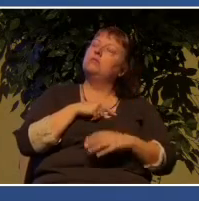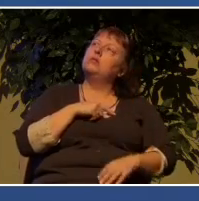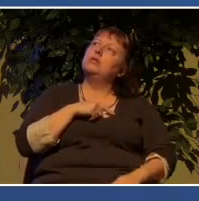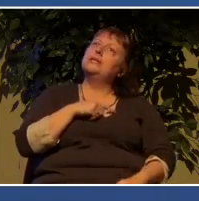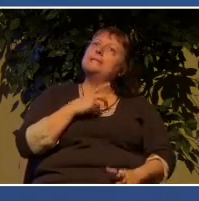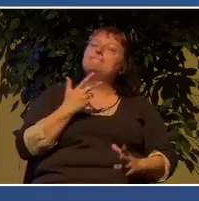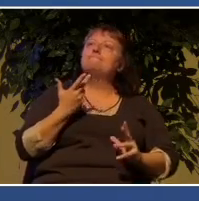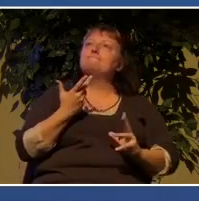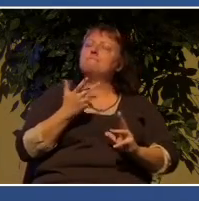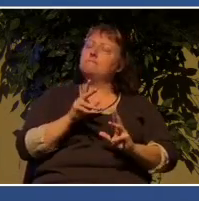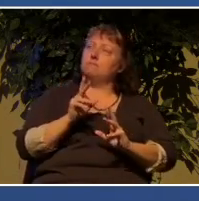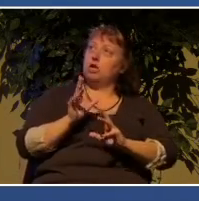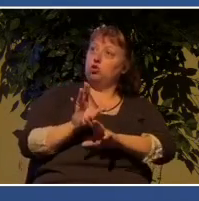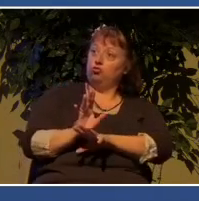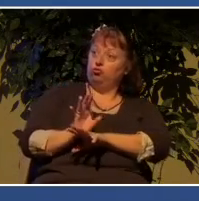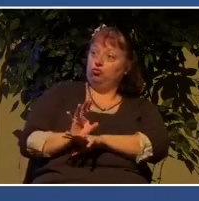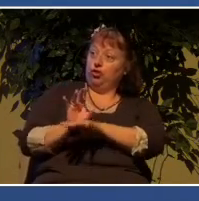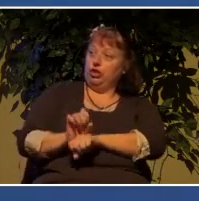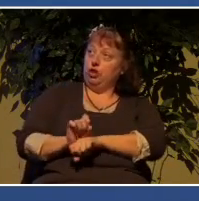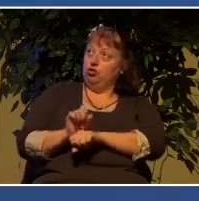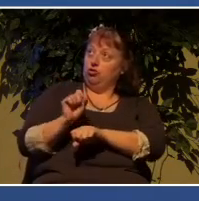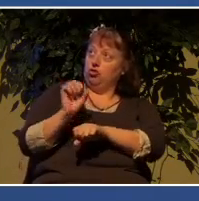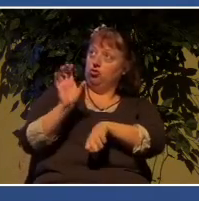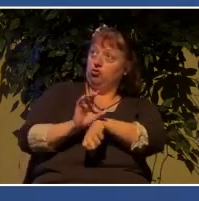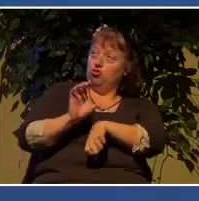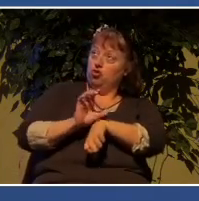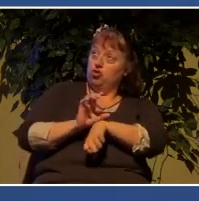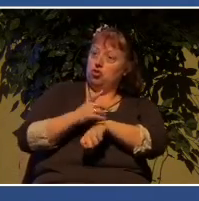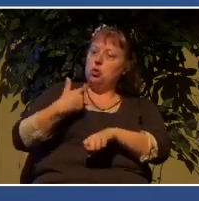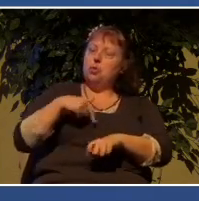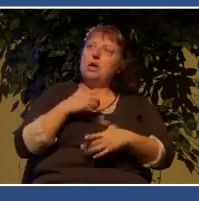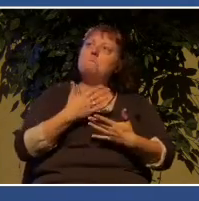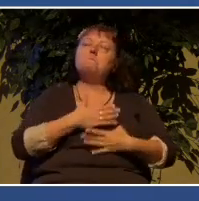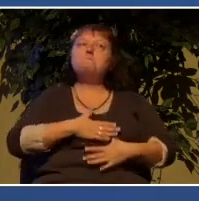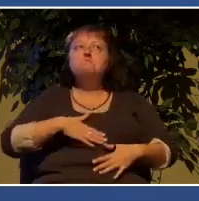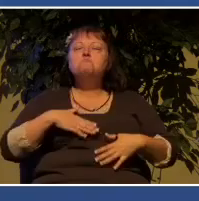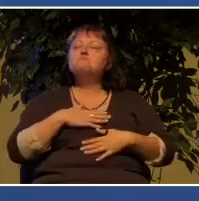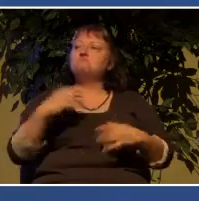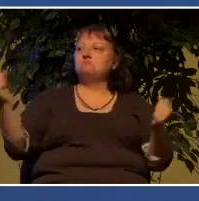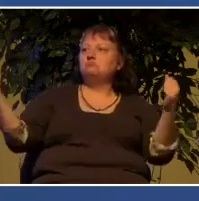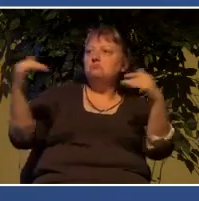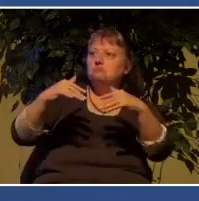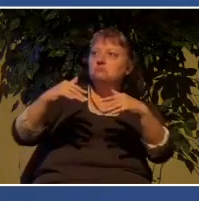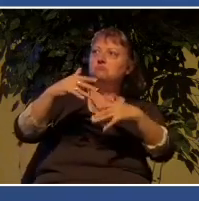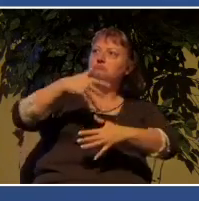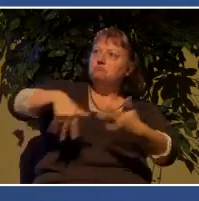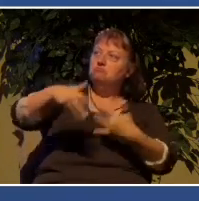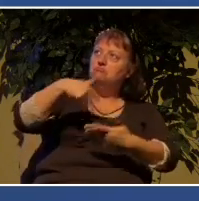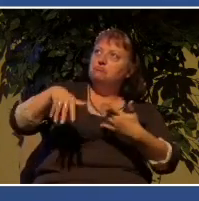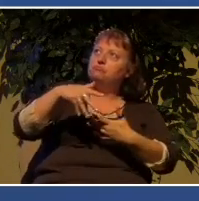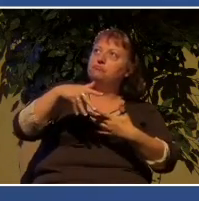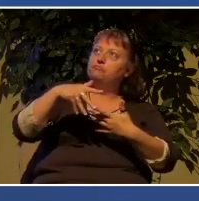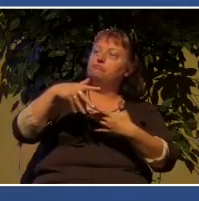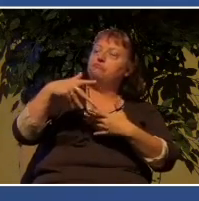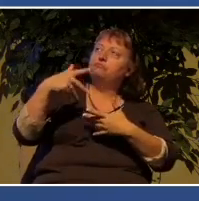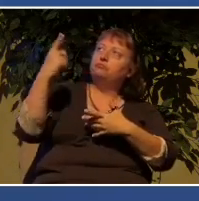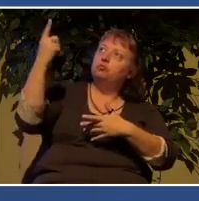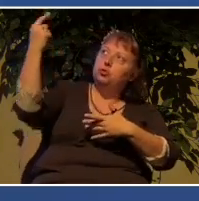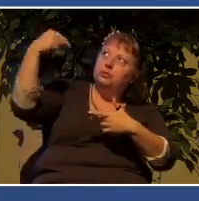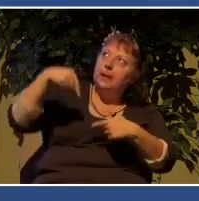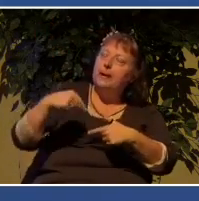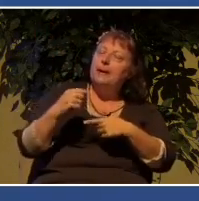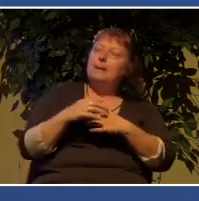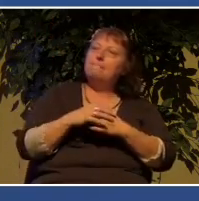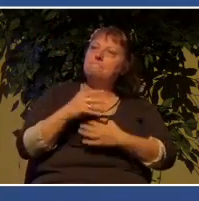more or less a traditional church in which we just find pleasure in meeting together and in meeting with God